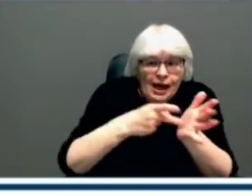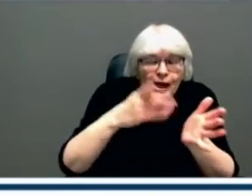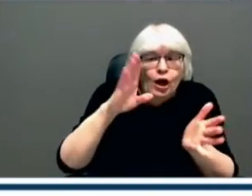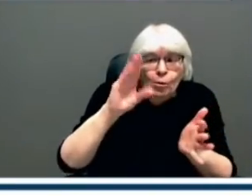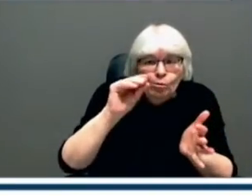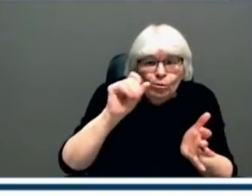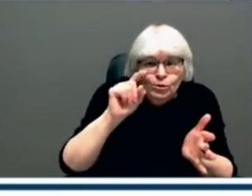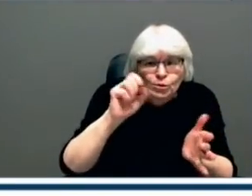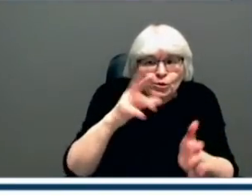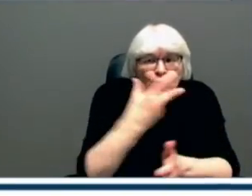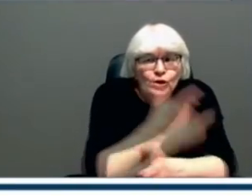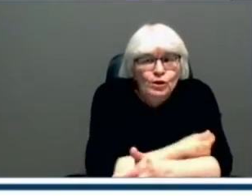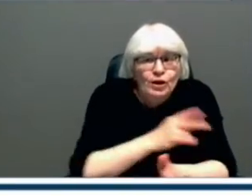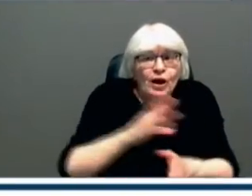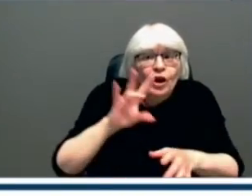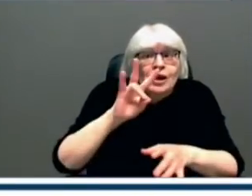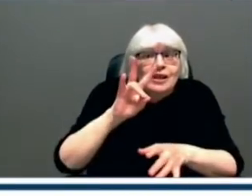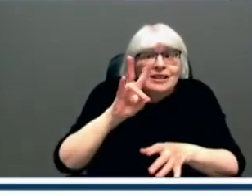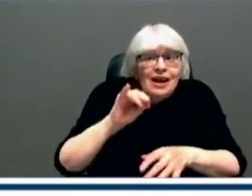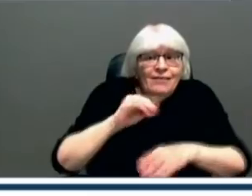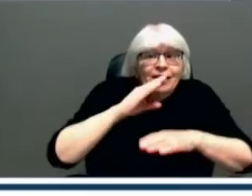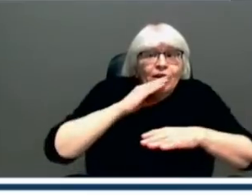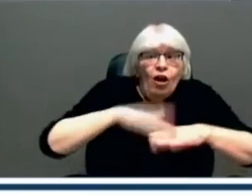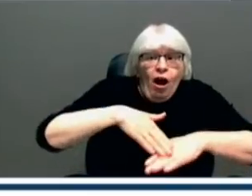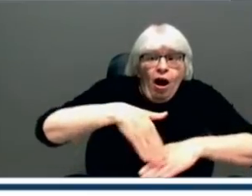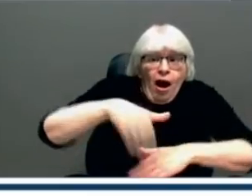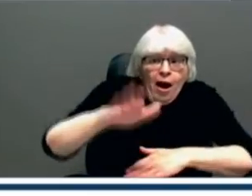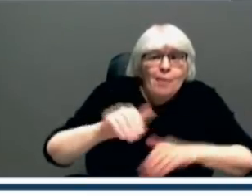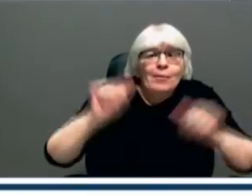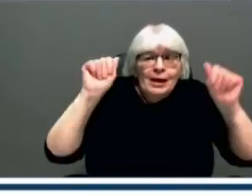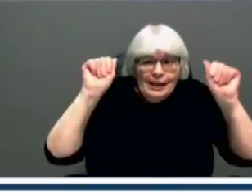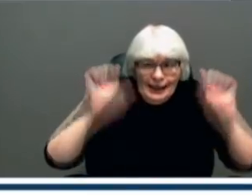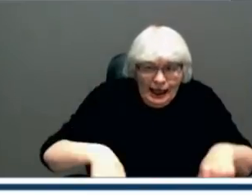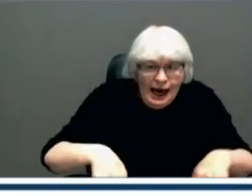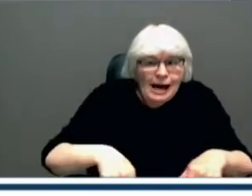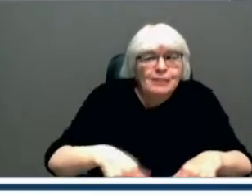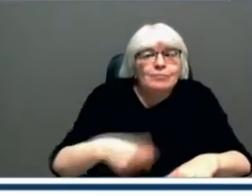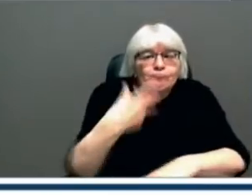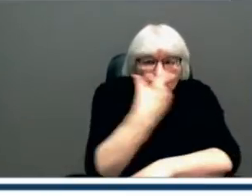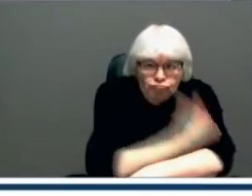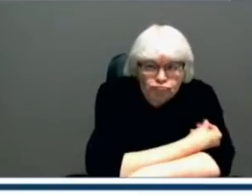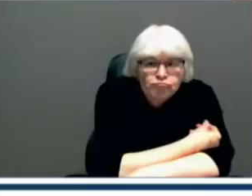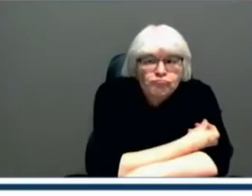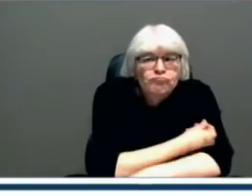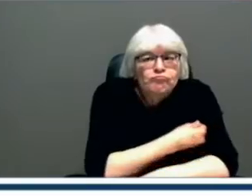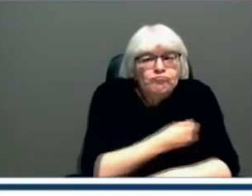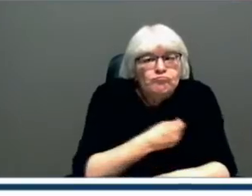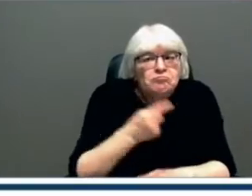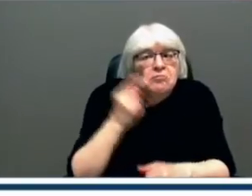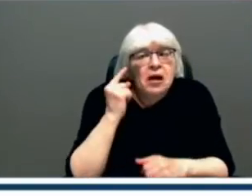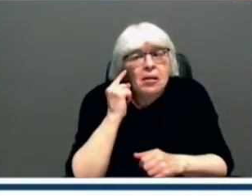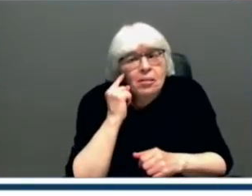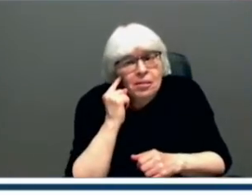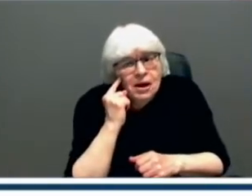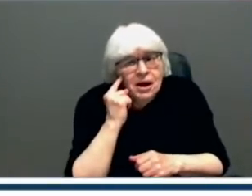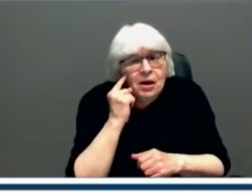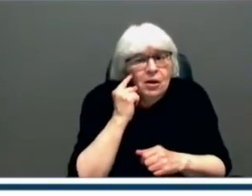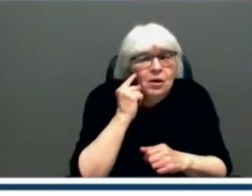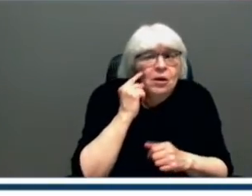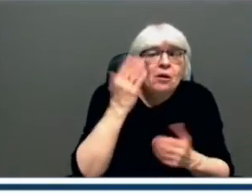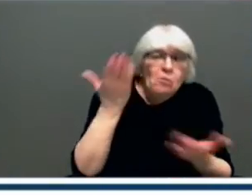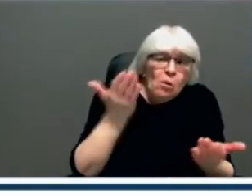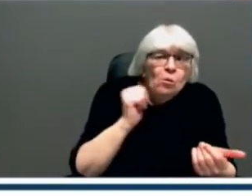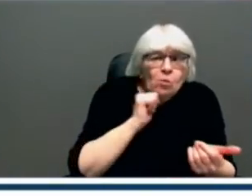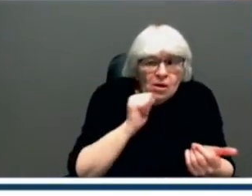and older may also receive a dose. So what we've decided to do in Nova Scotia is